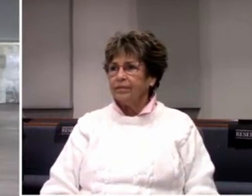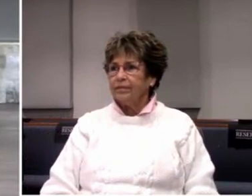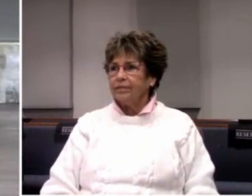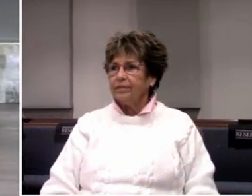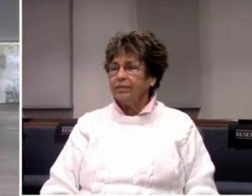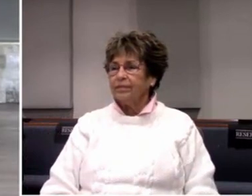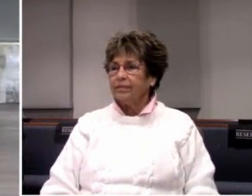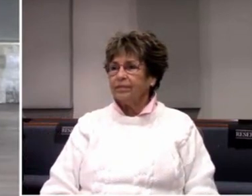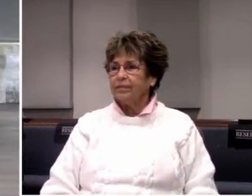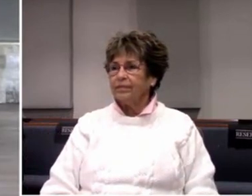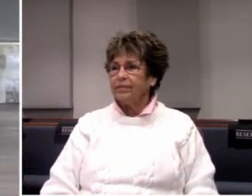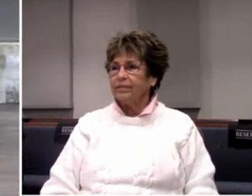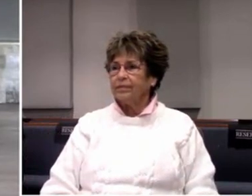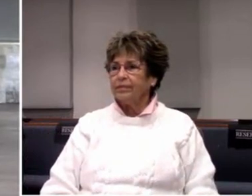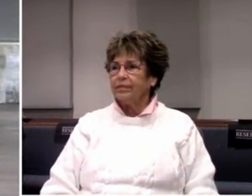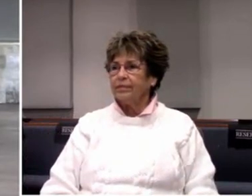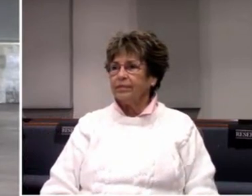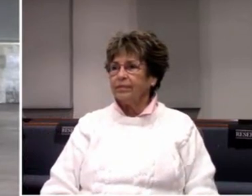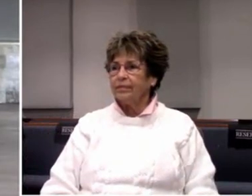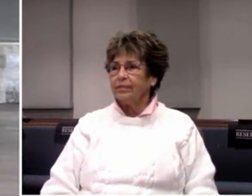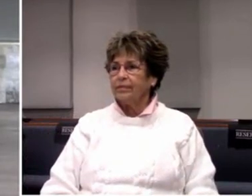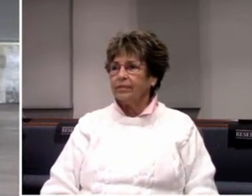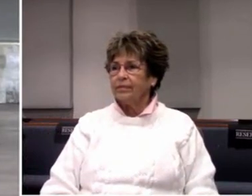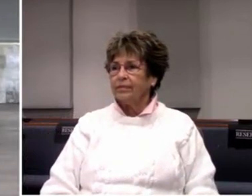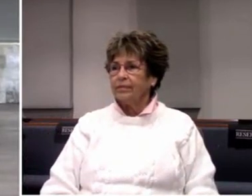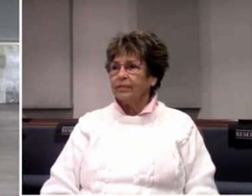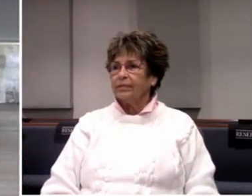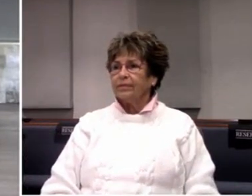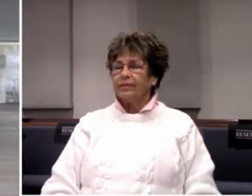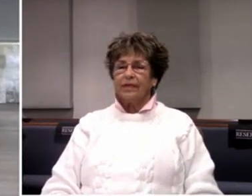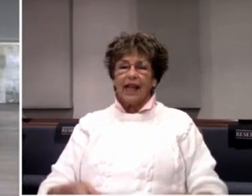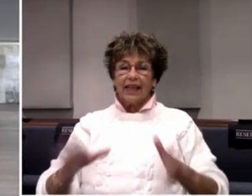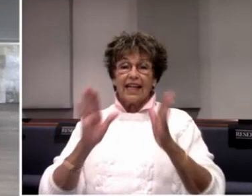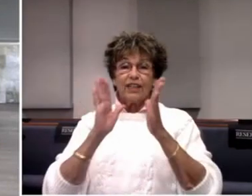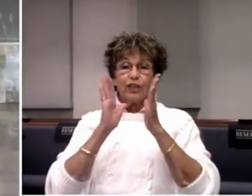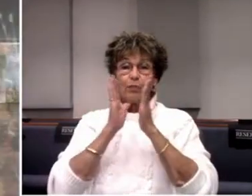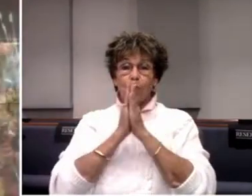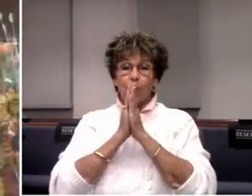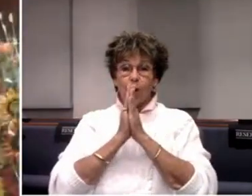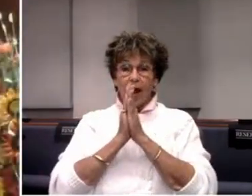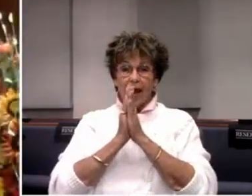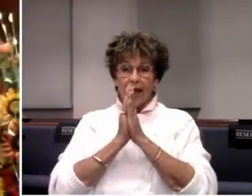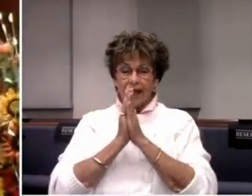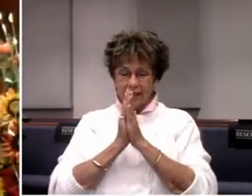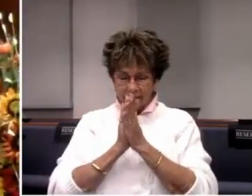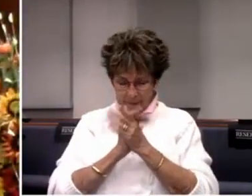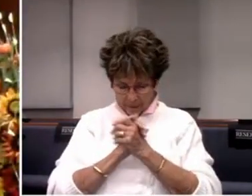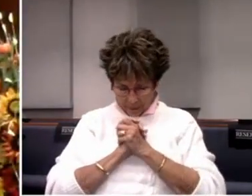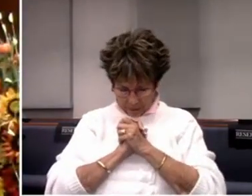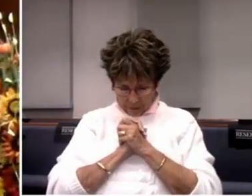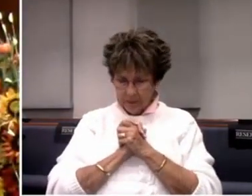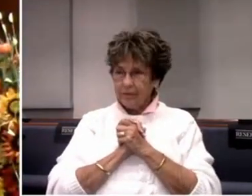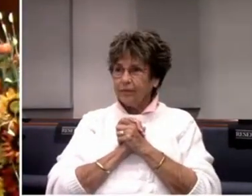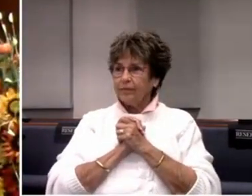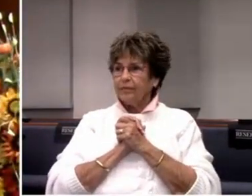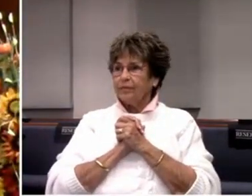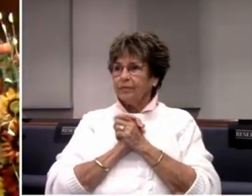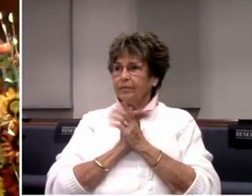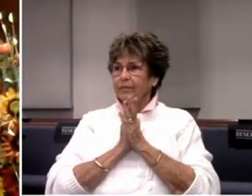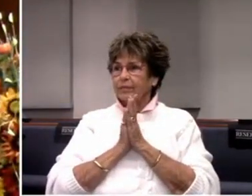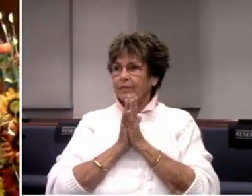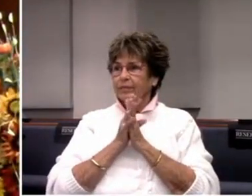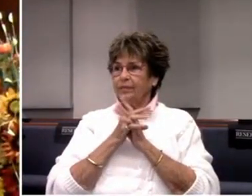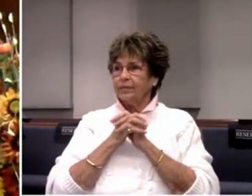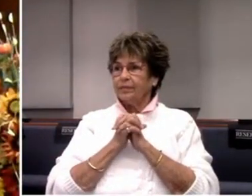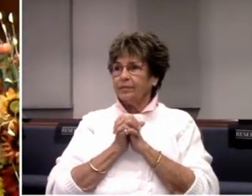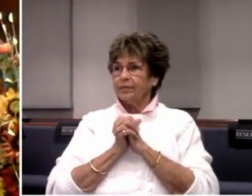Yeah. Pastor, I'm going to have to chew on that a little while. Okay. But at the end of the day, we're to do what